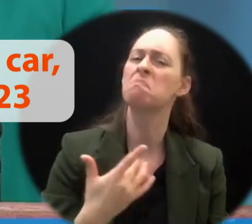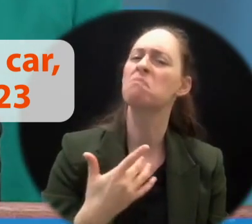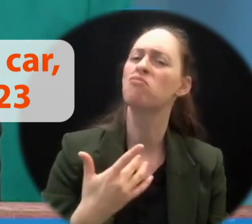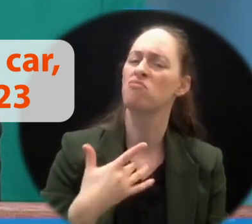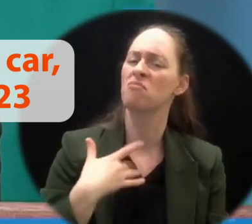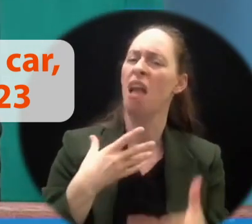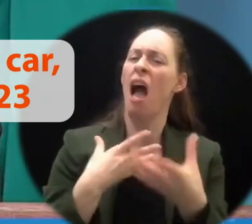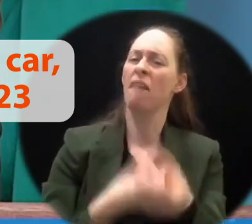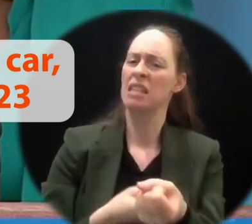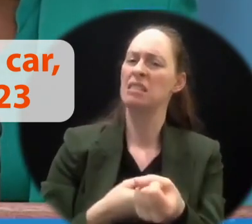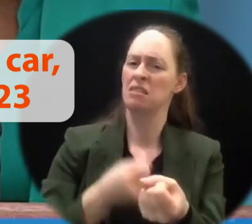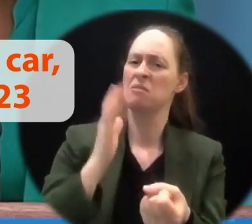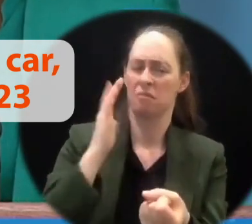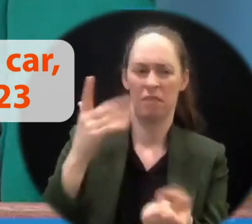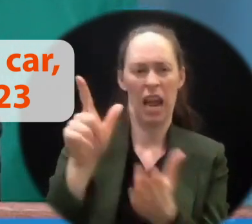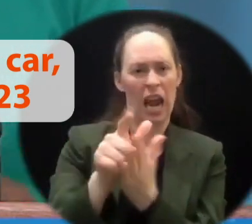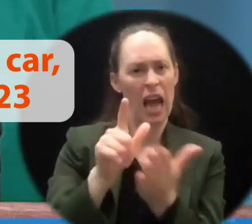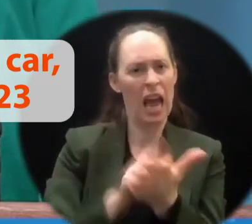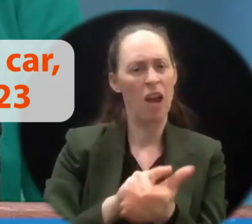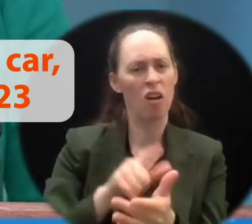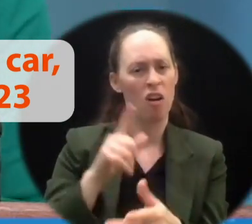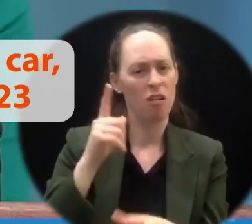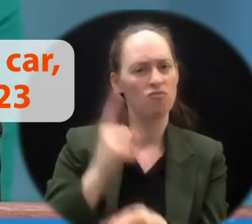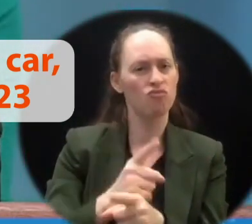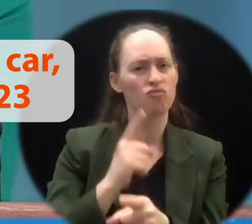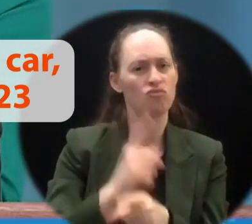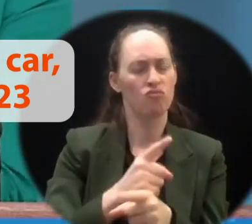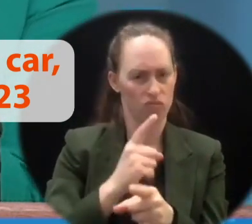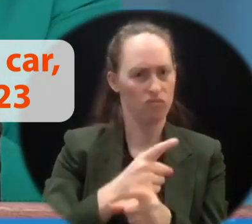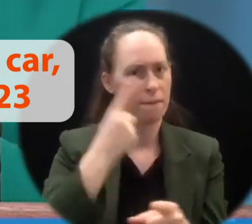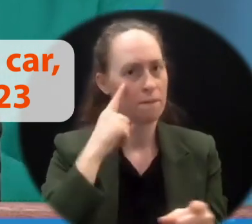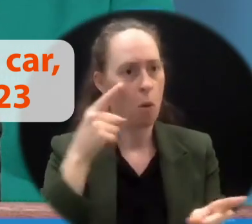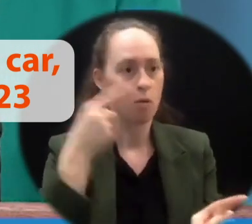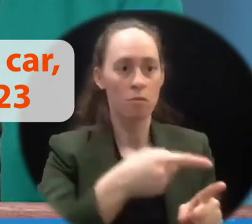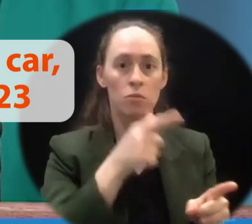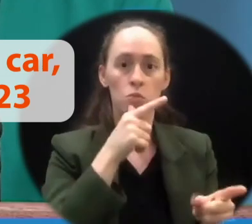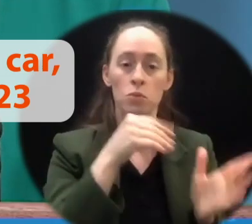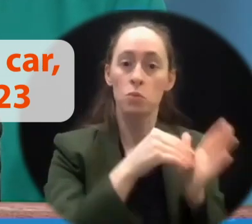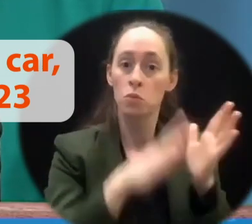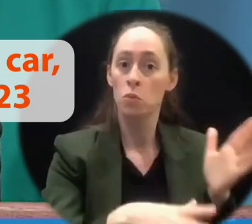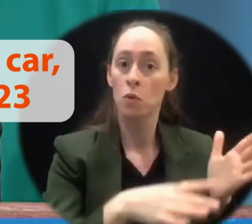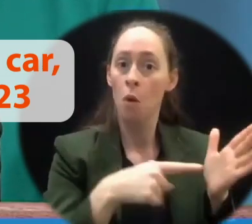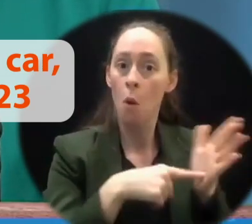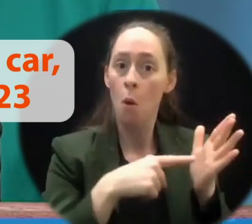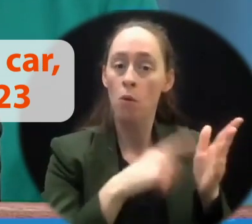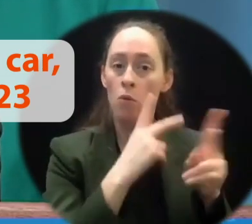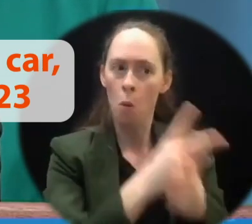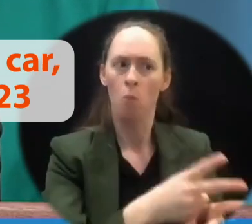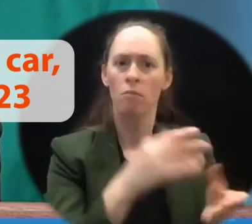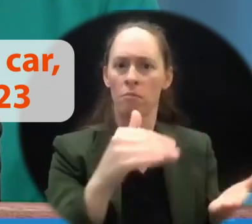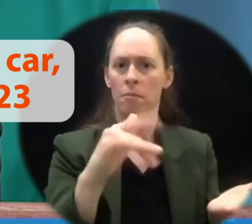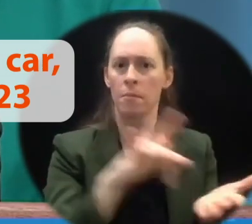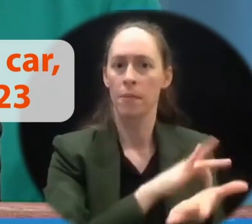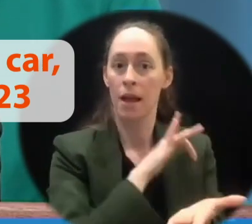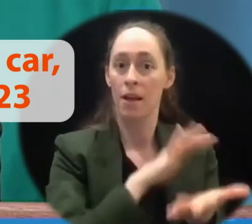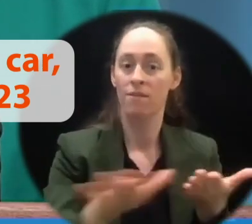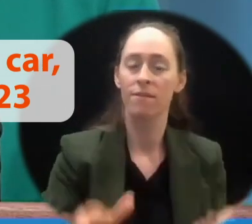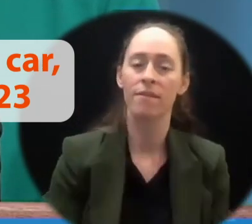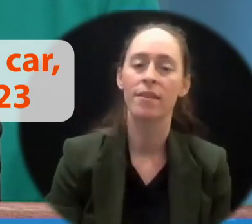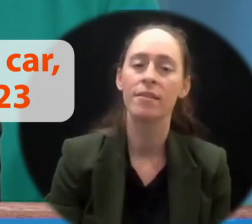legal authority to carry out this program as it relates specifically to the student debt. And we're looking